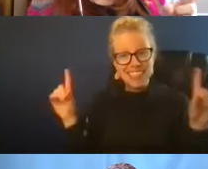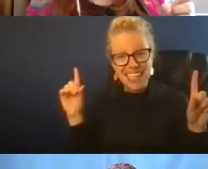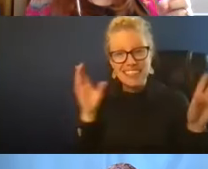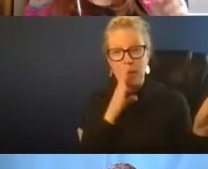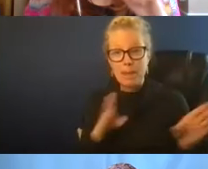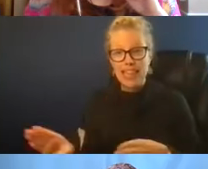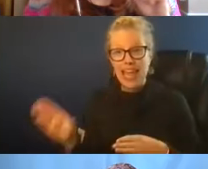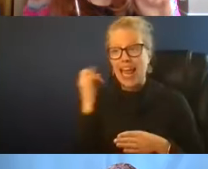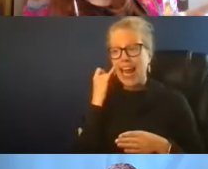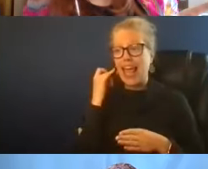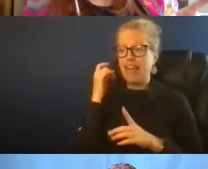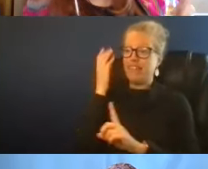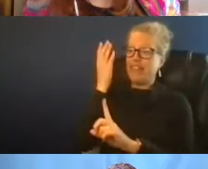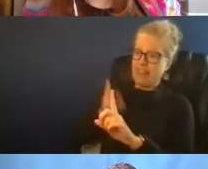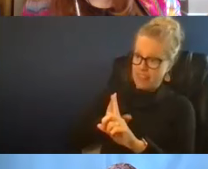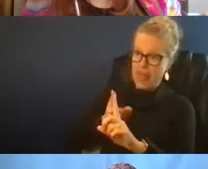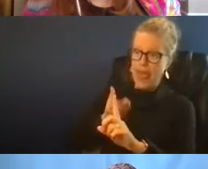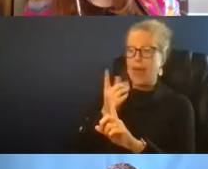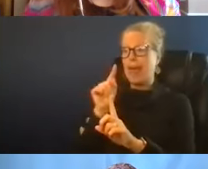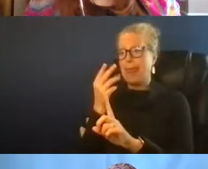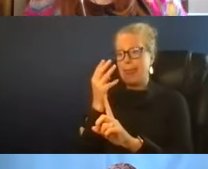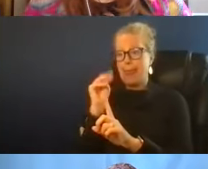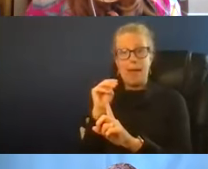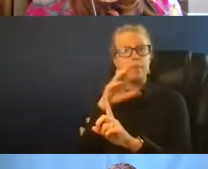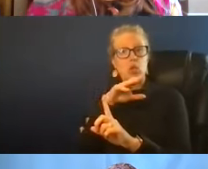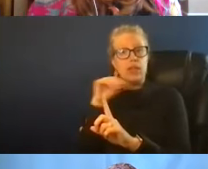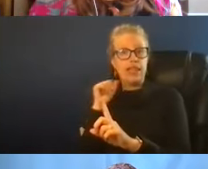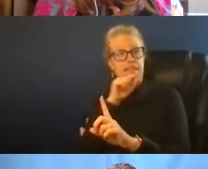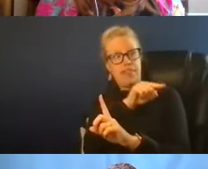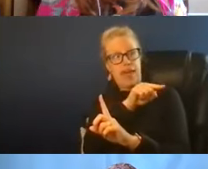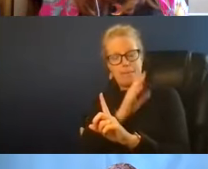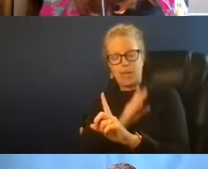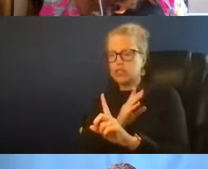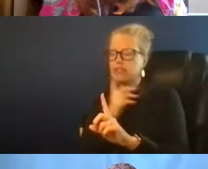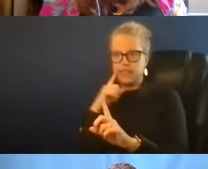we have gotten her or if we've gotten them to leave this person. But